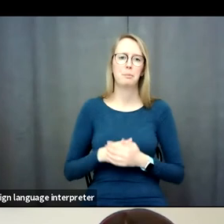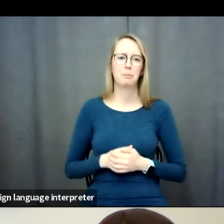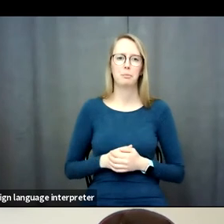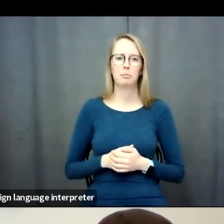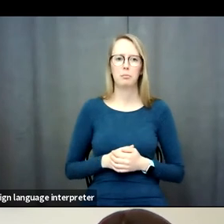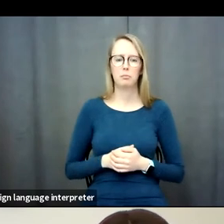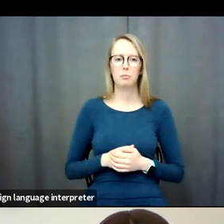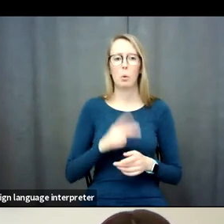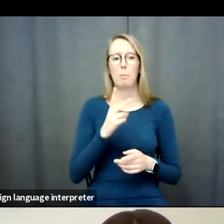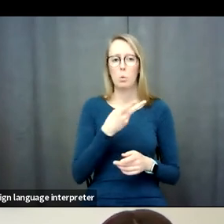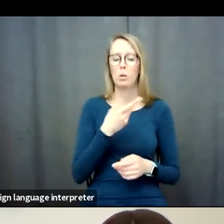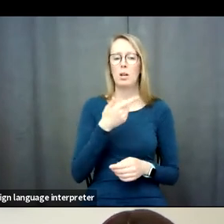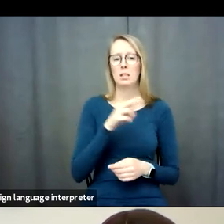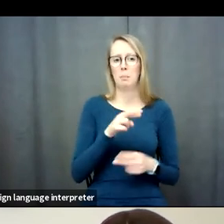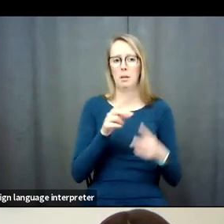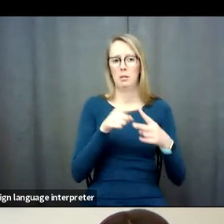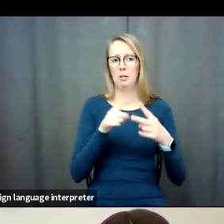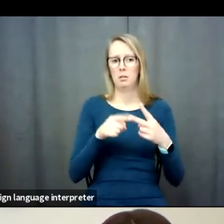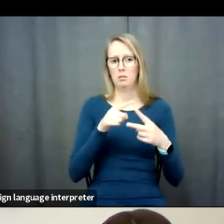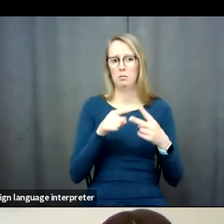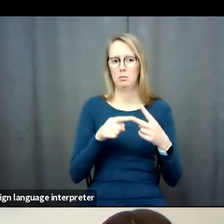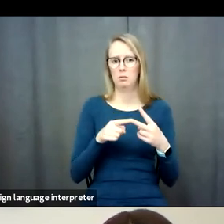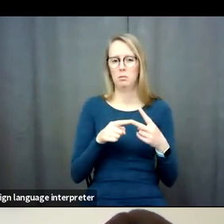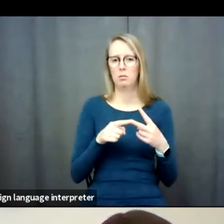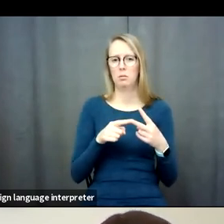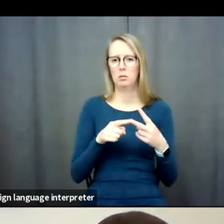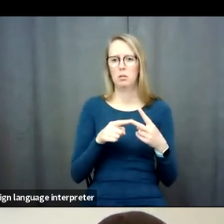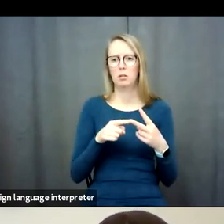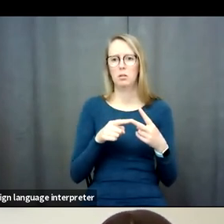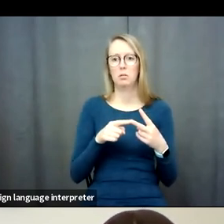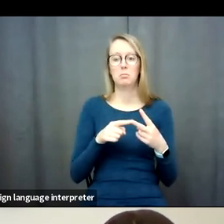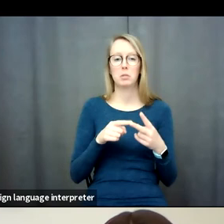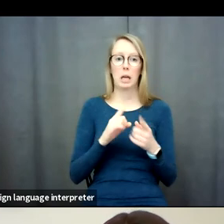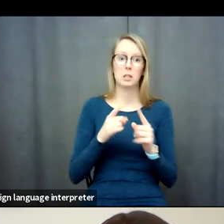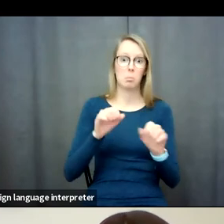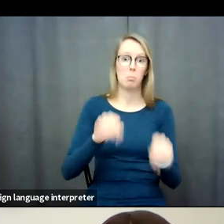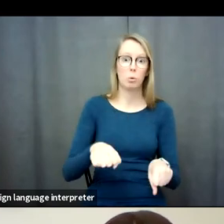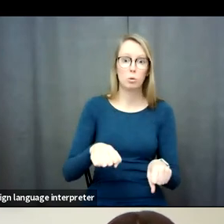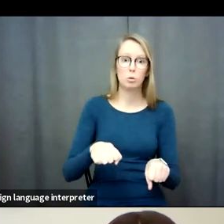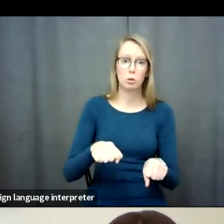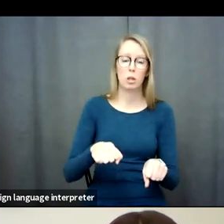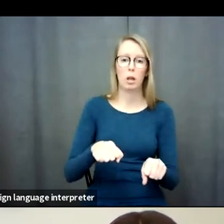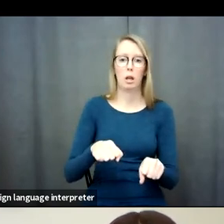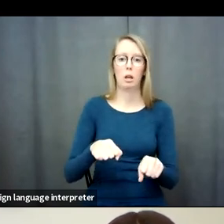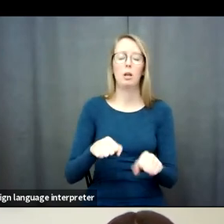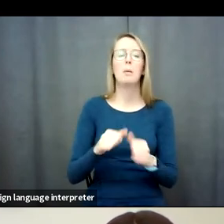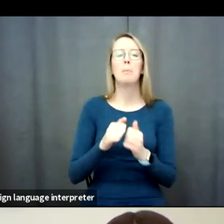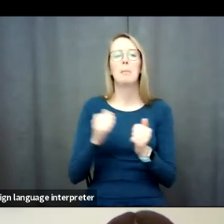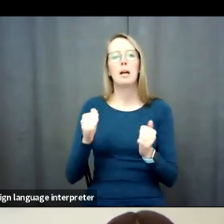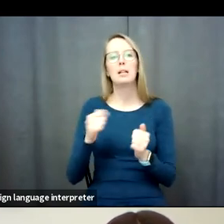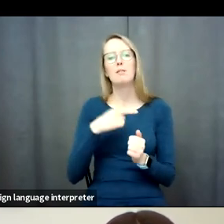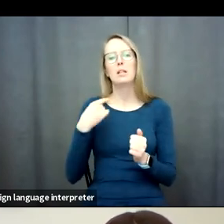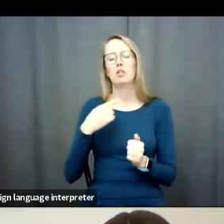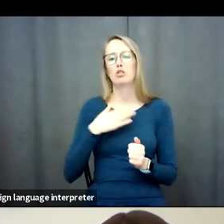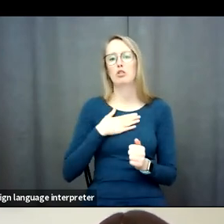Both of these examples that I have mentioned can be very necessary for the school to make. What we mean is